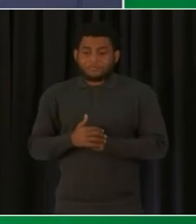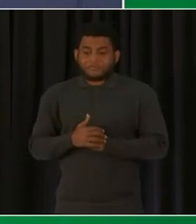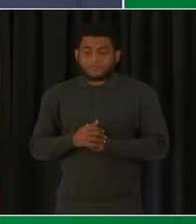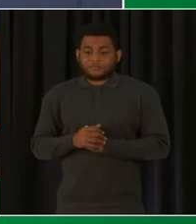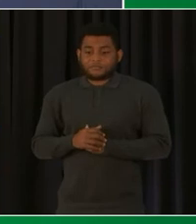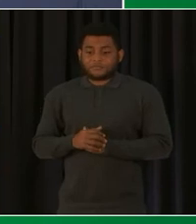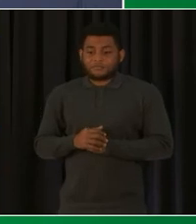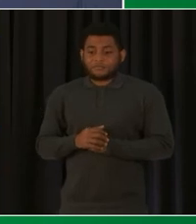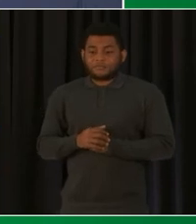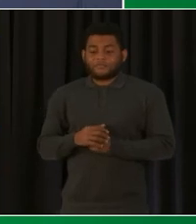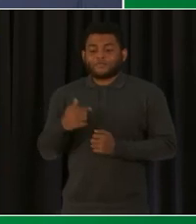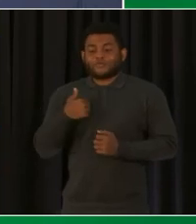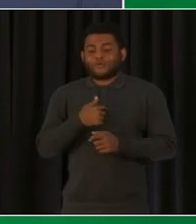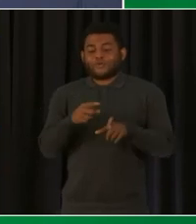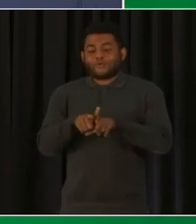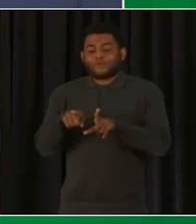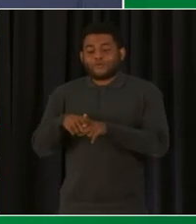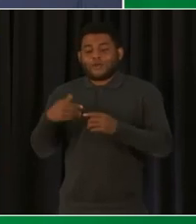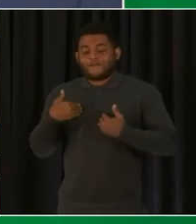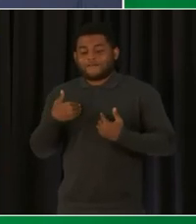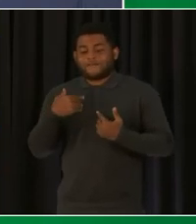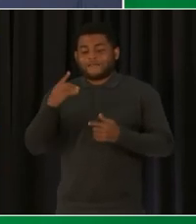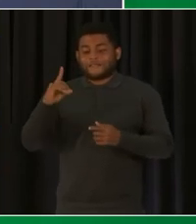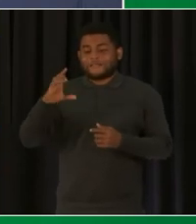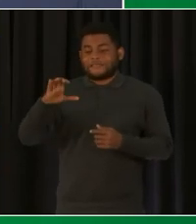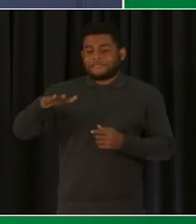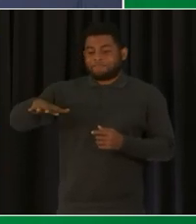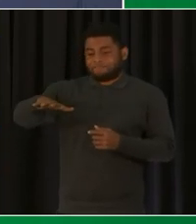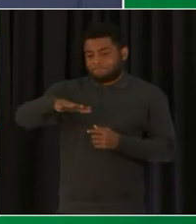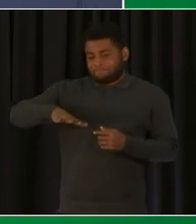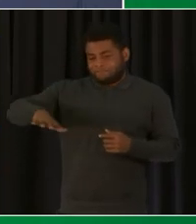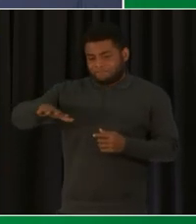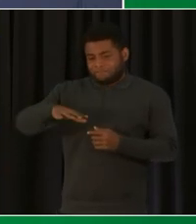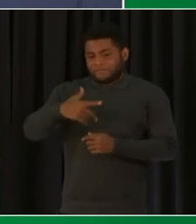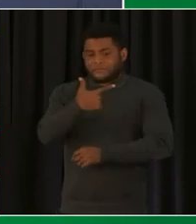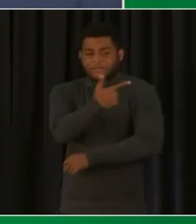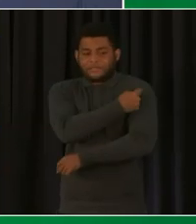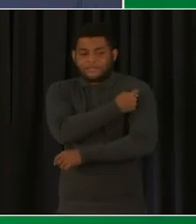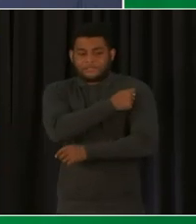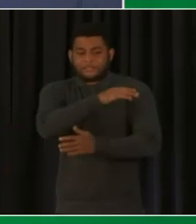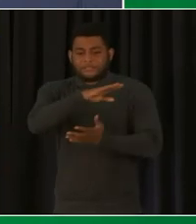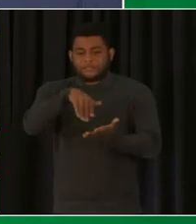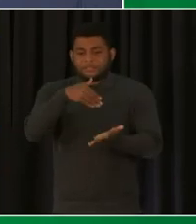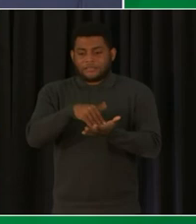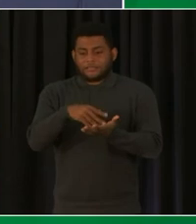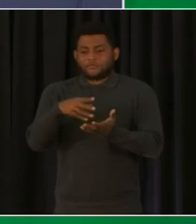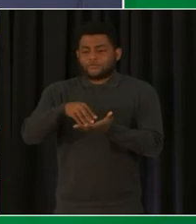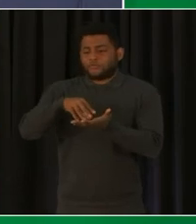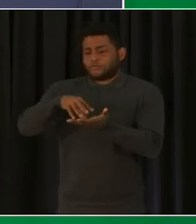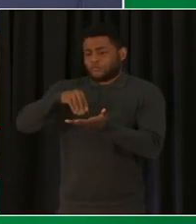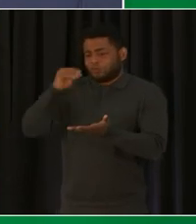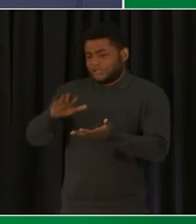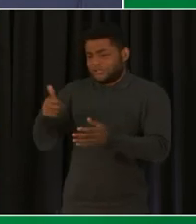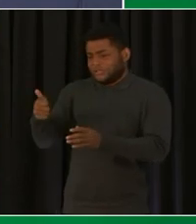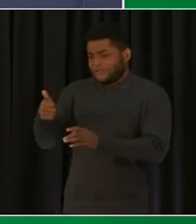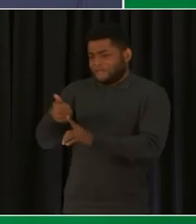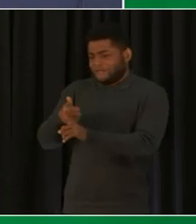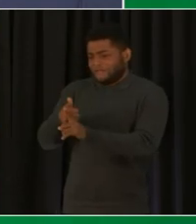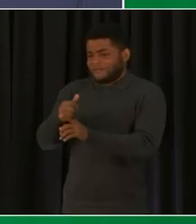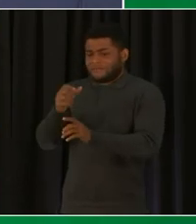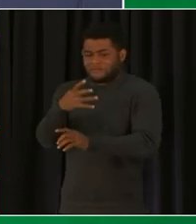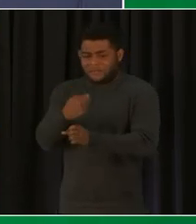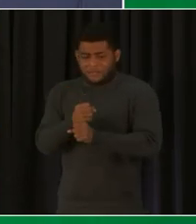are district vaccination sites as well where students can receive the vaccine. But the important date is October